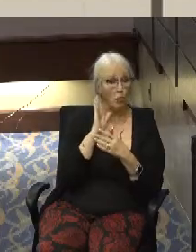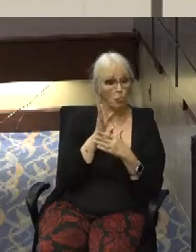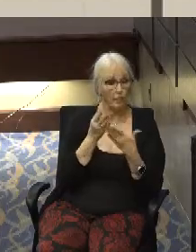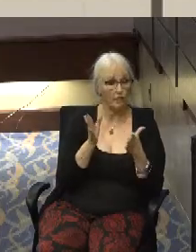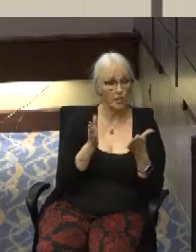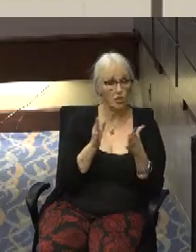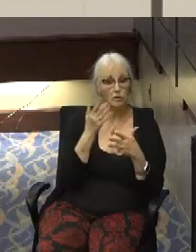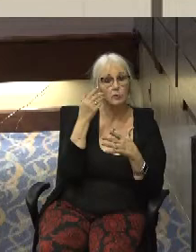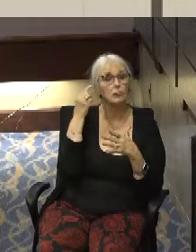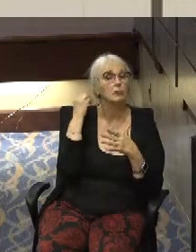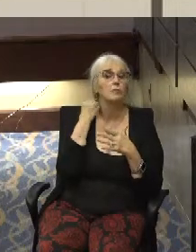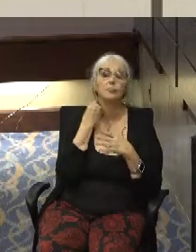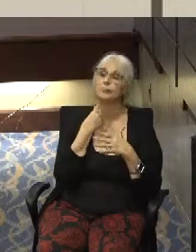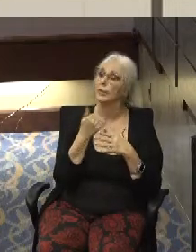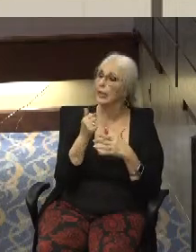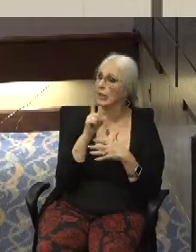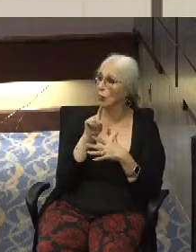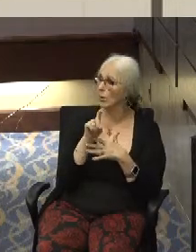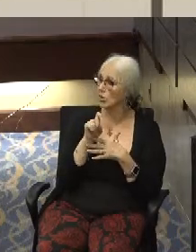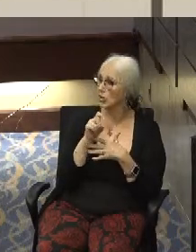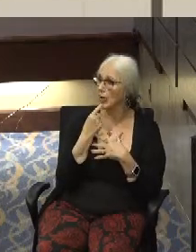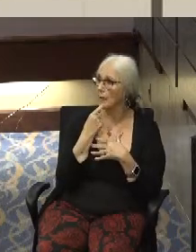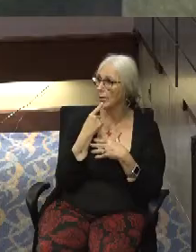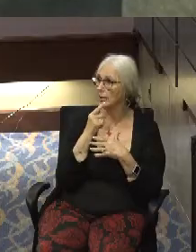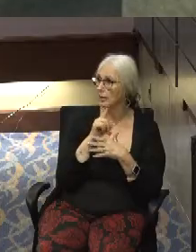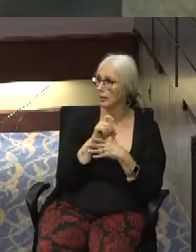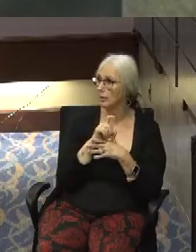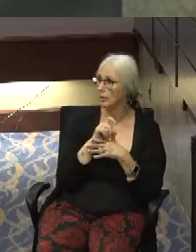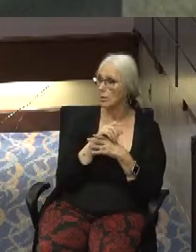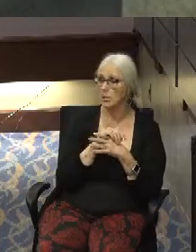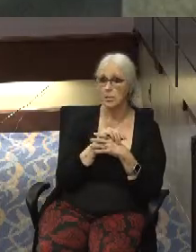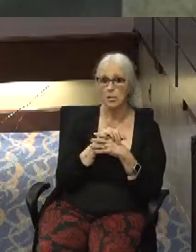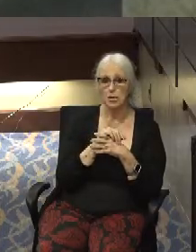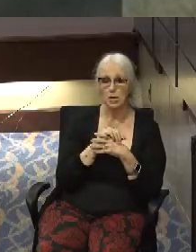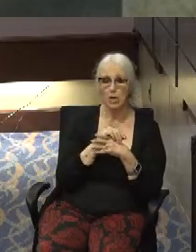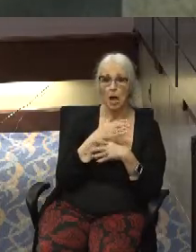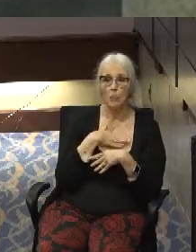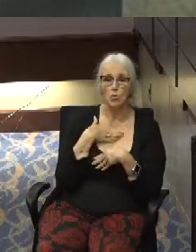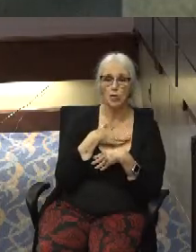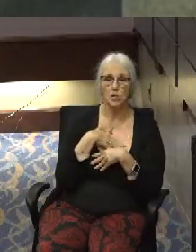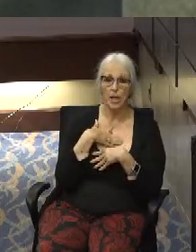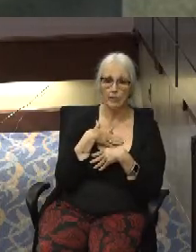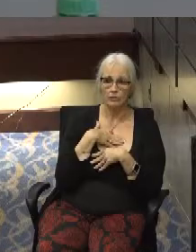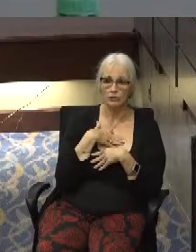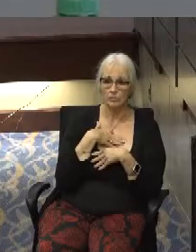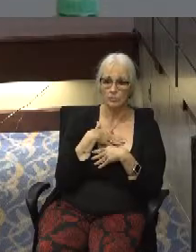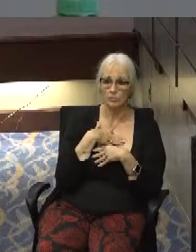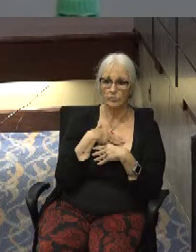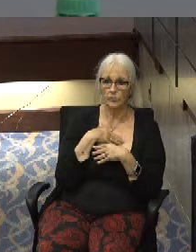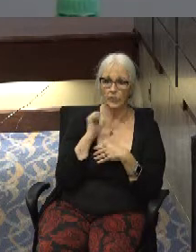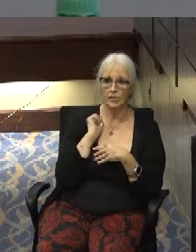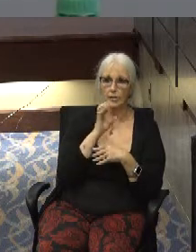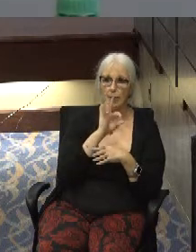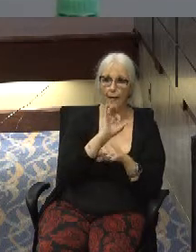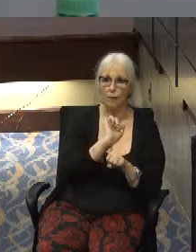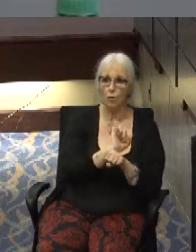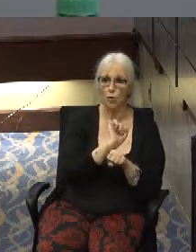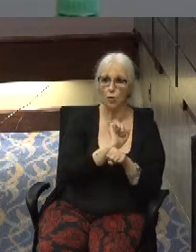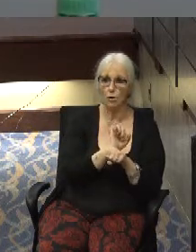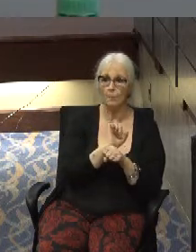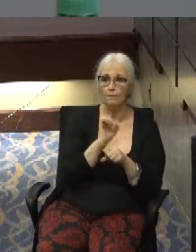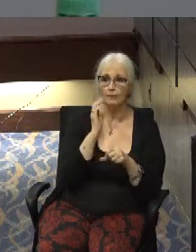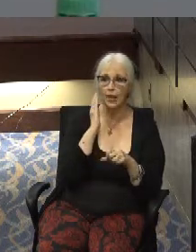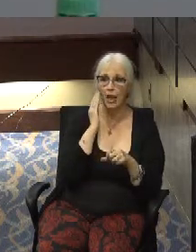presentation. Any questions or comments? I'll start. I appreciate staff's work on this. Serena, I know that